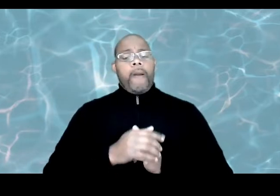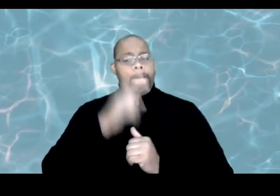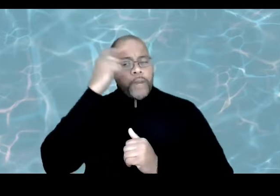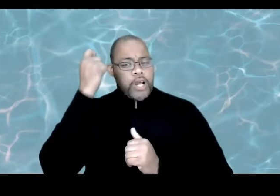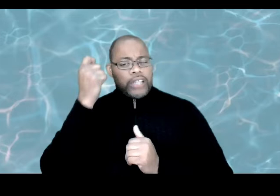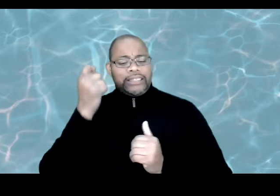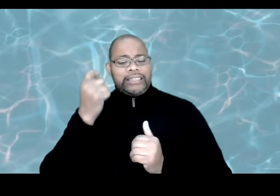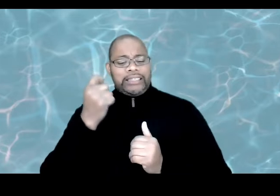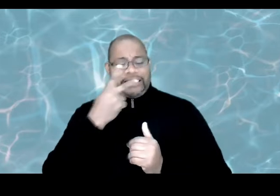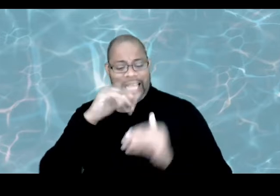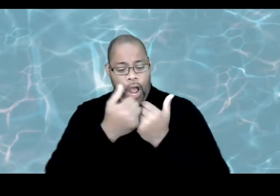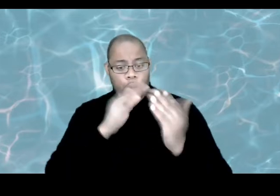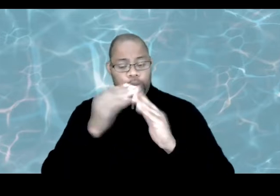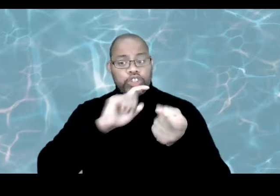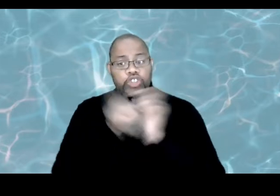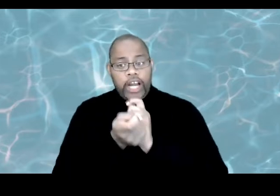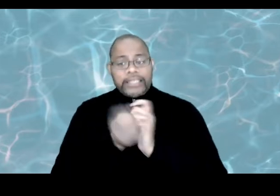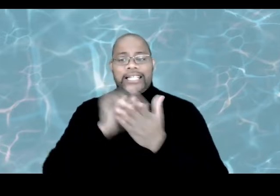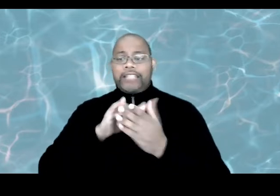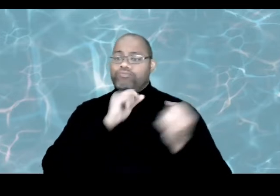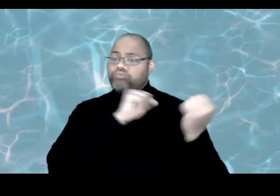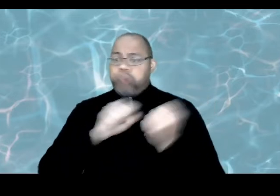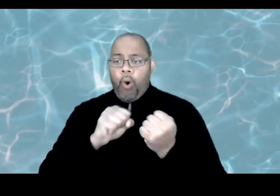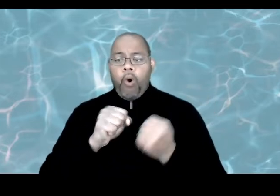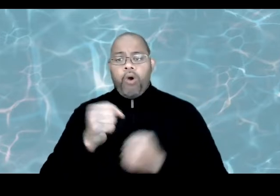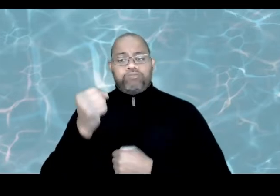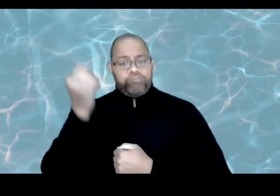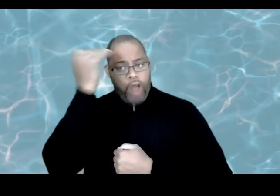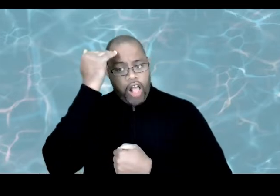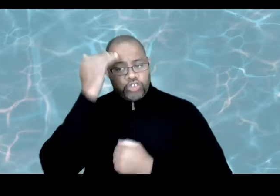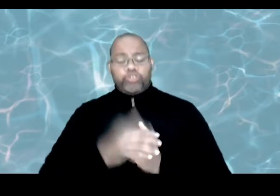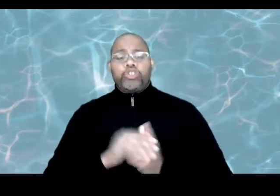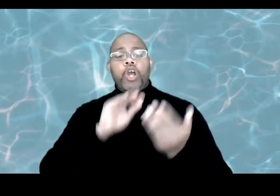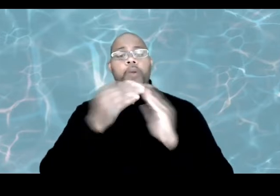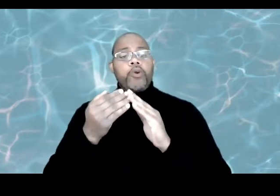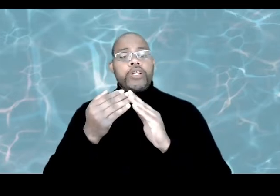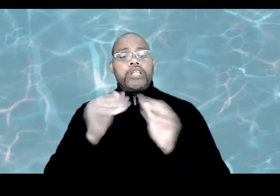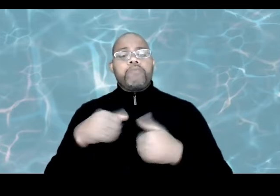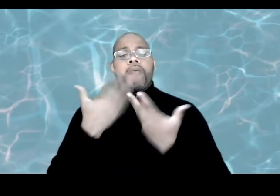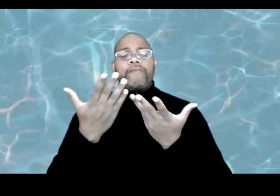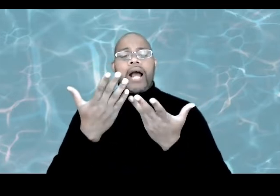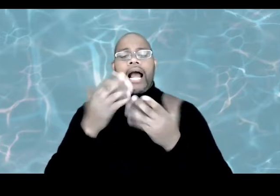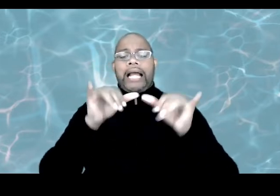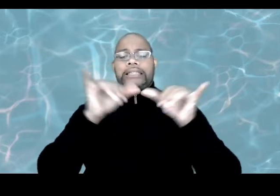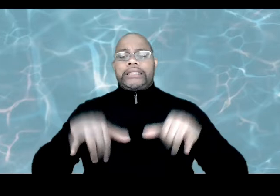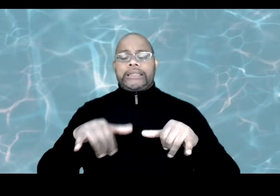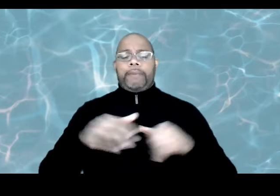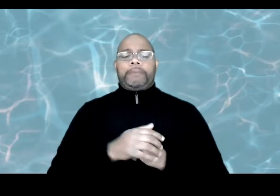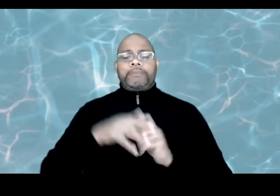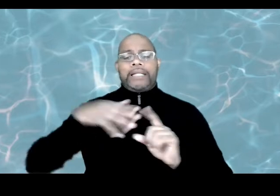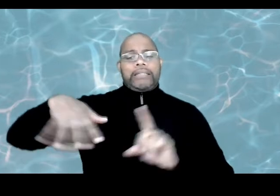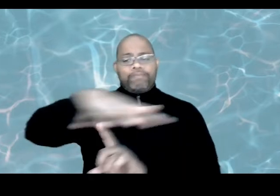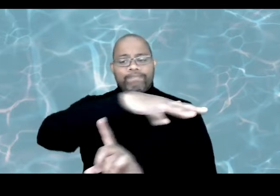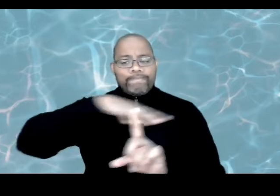because exploring how communities change is powerful knowledge. Communities provide ecosystem